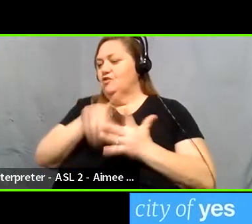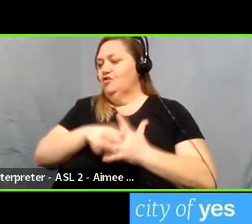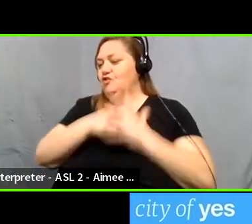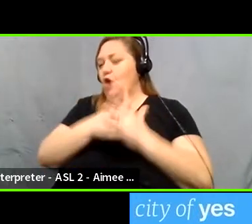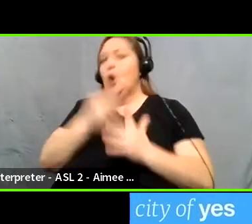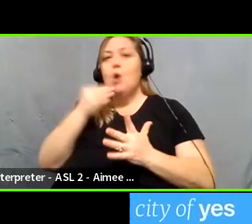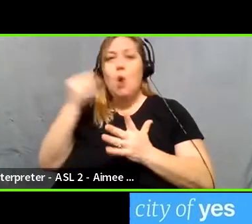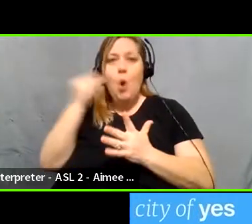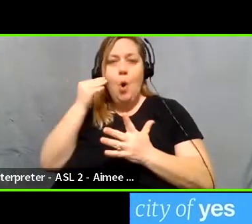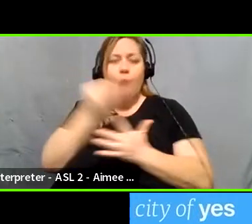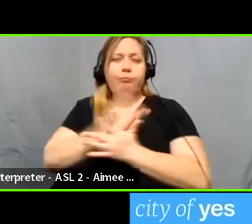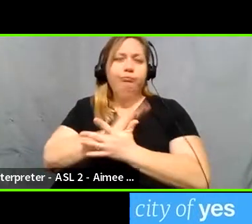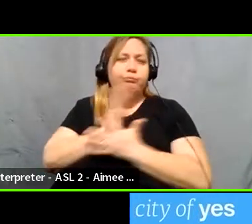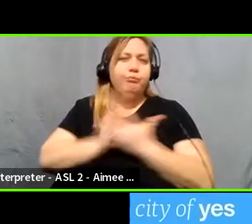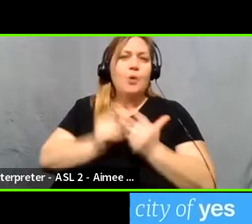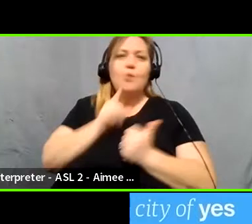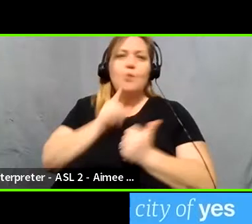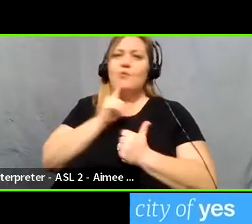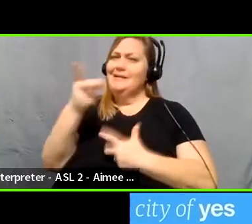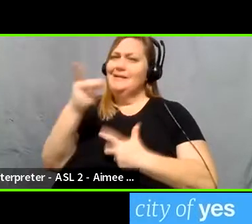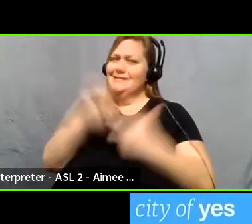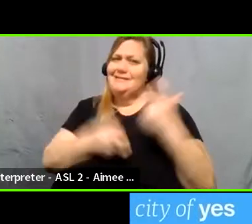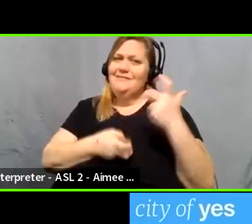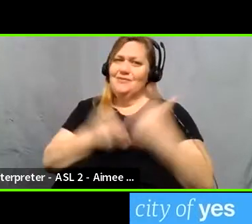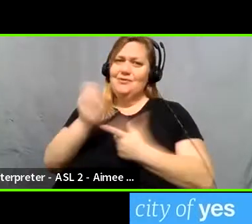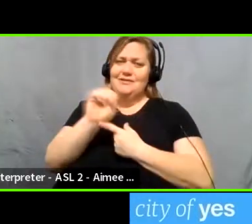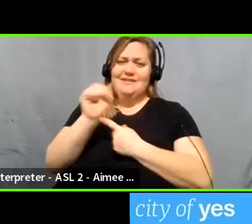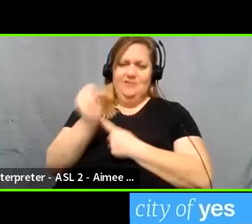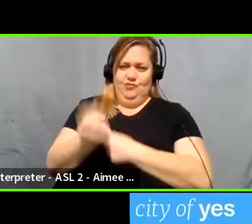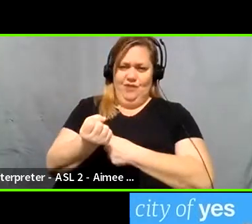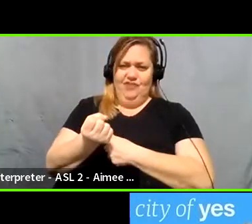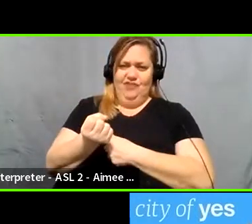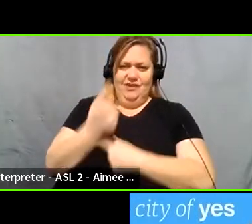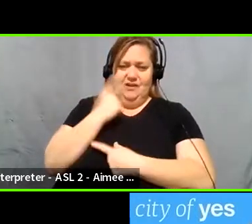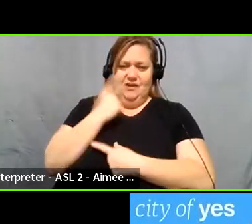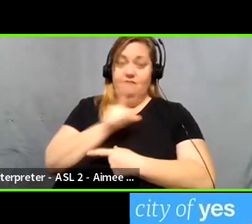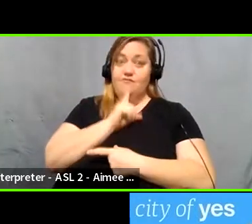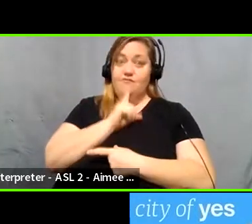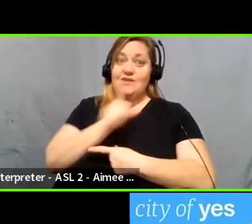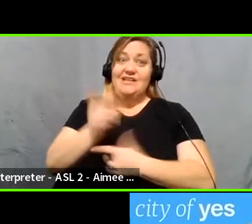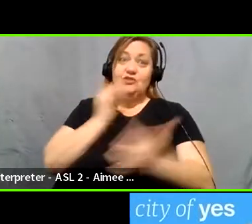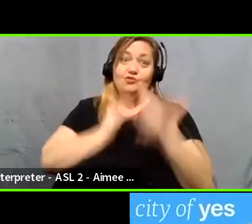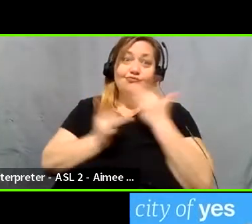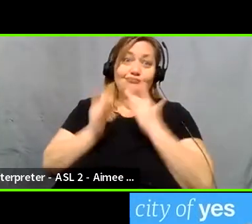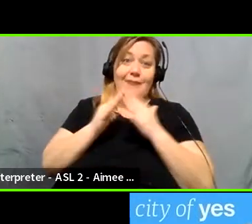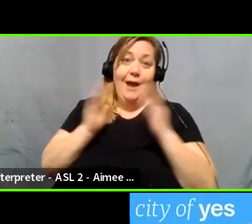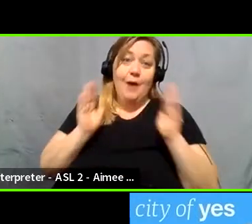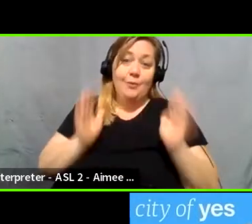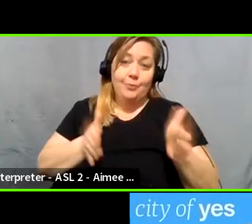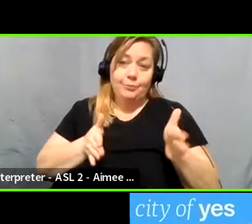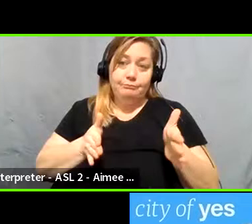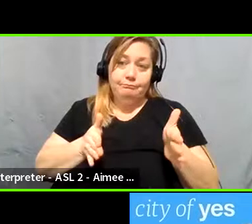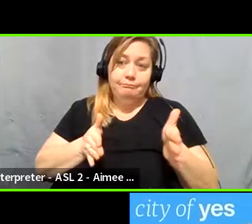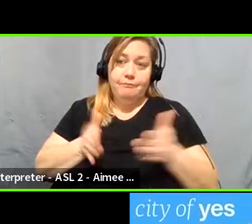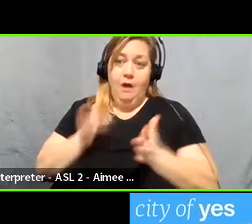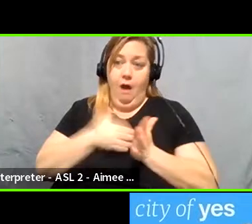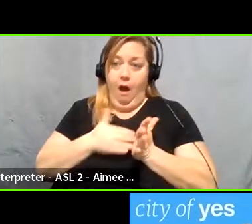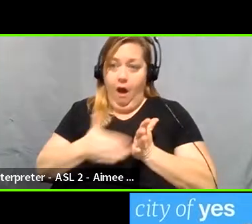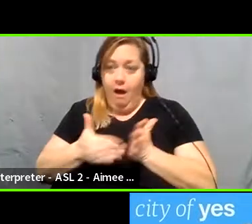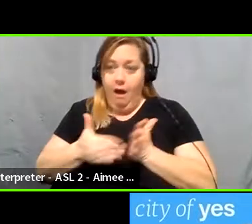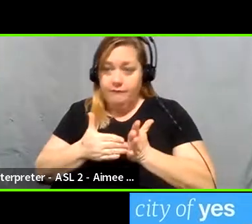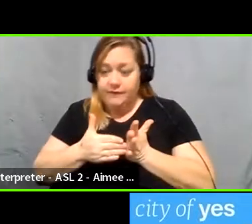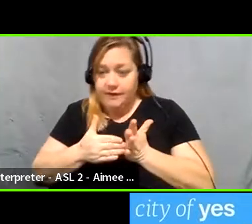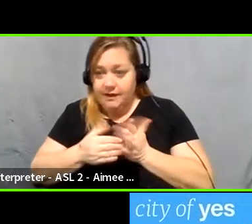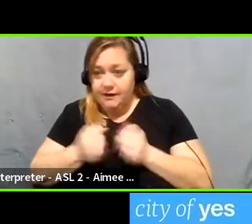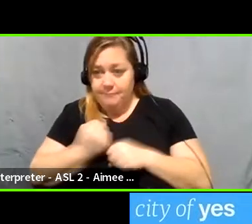that are really, really difficult in a situation of extreme housing shortage where, you know, it often makes most